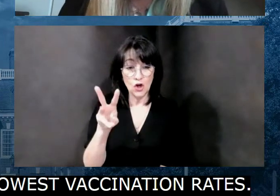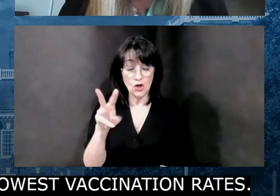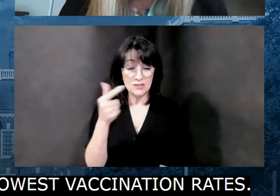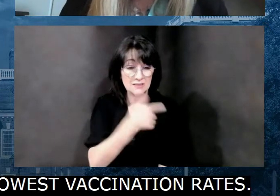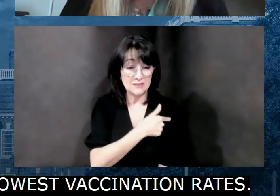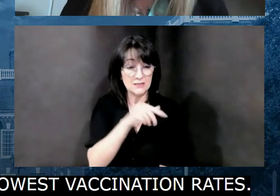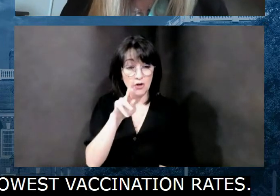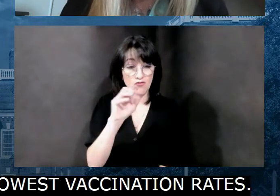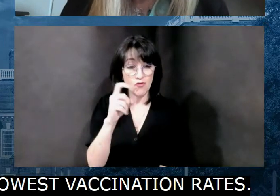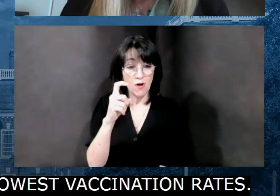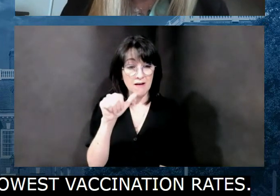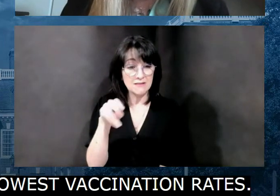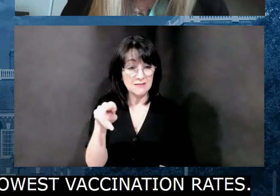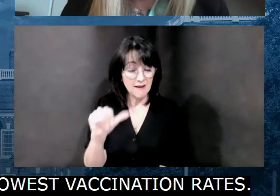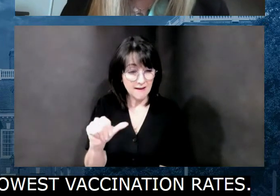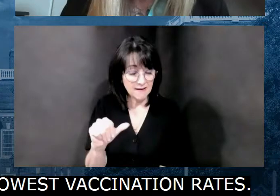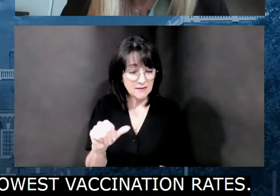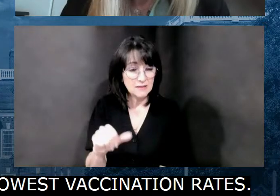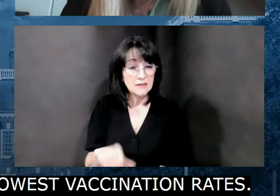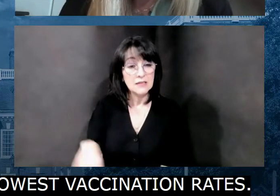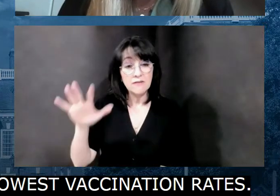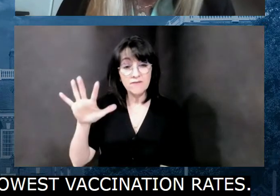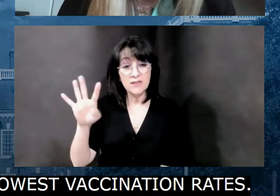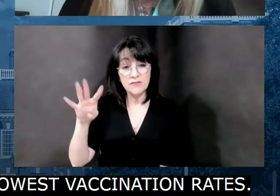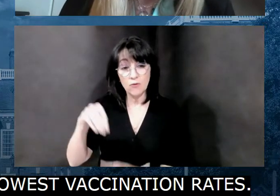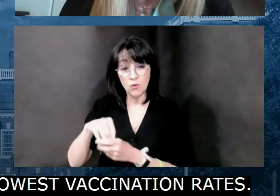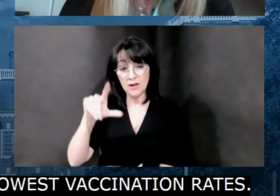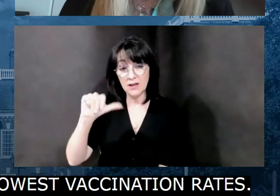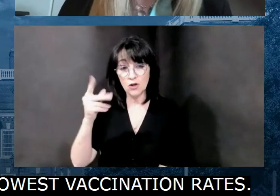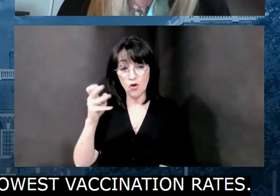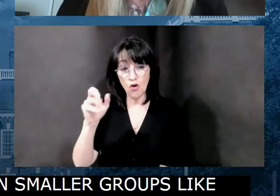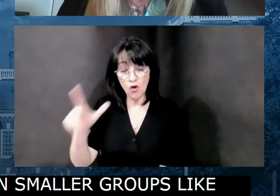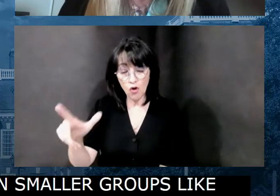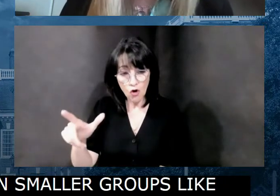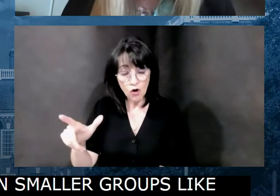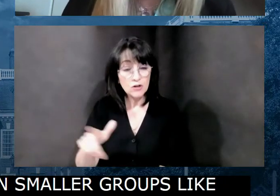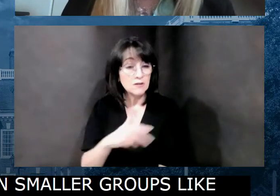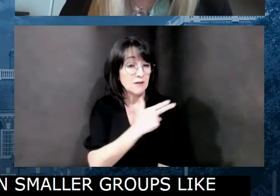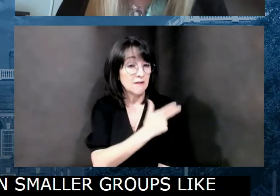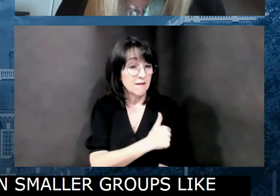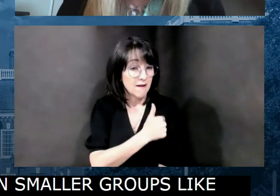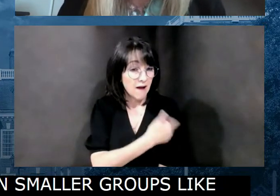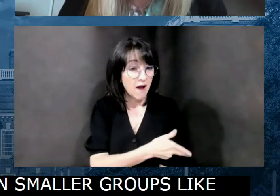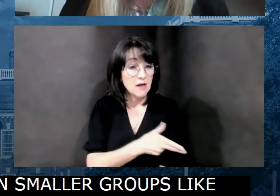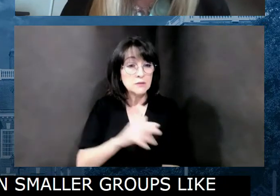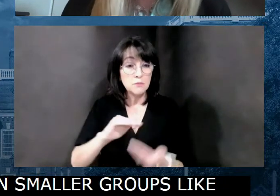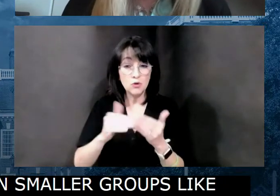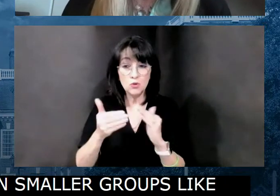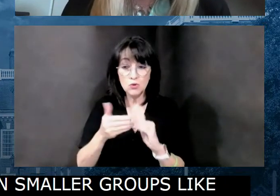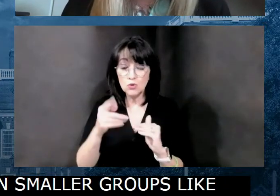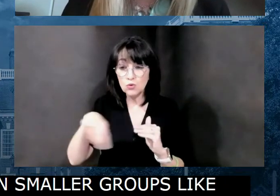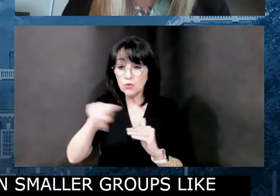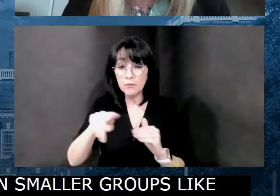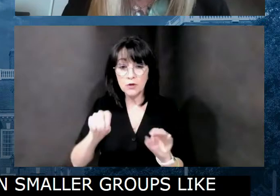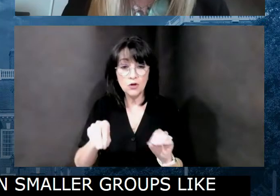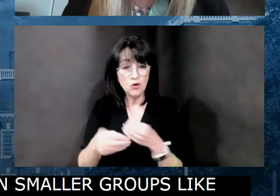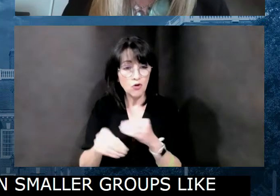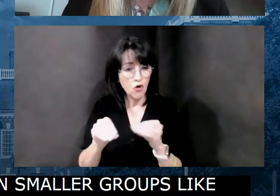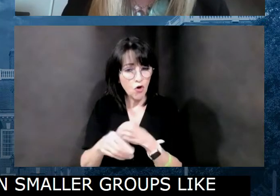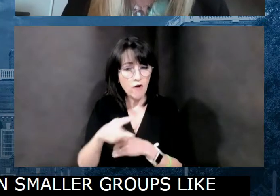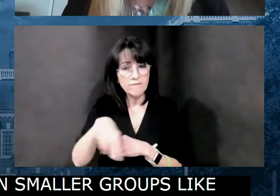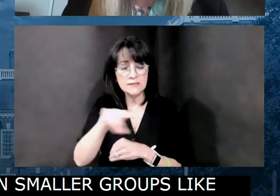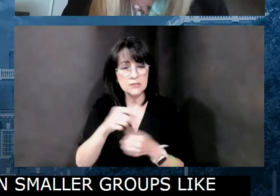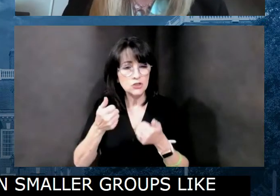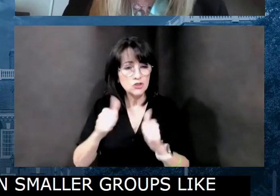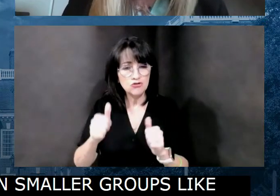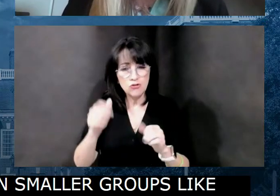and 54 in Laurel. Hospitals and community-based groups are finding innovative ways to deliver vaccines